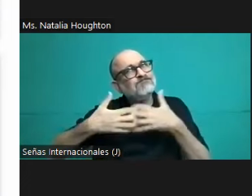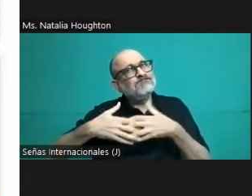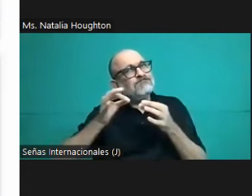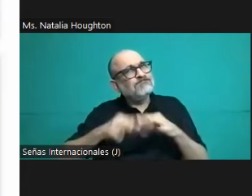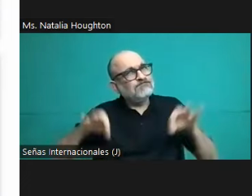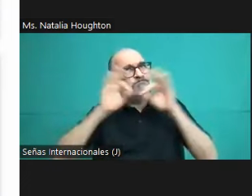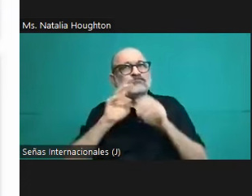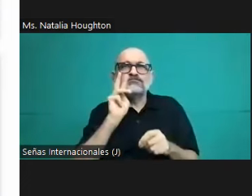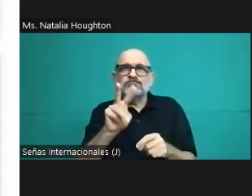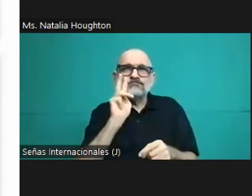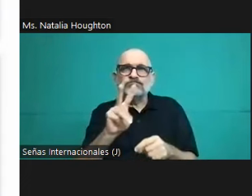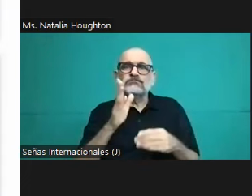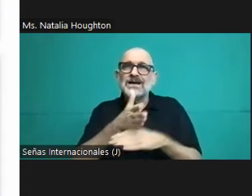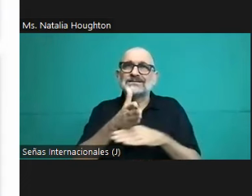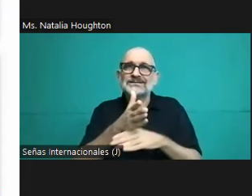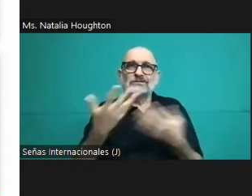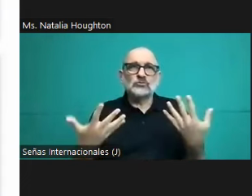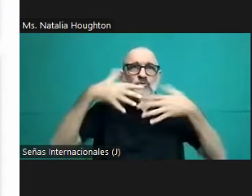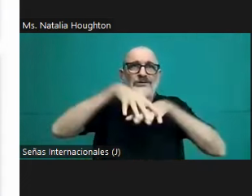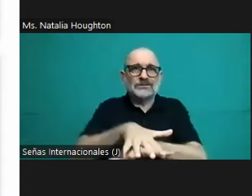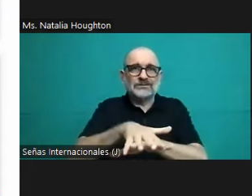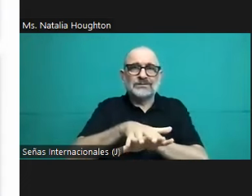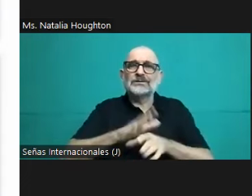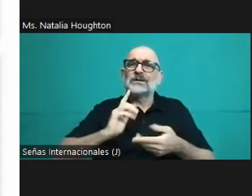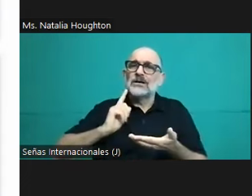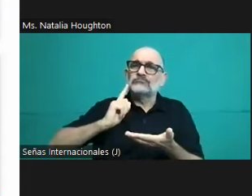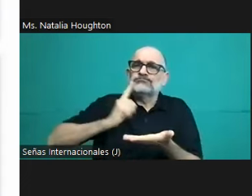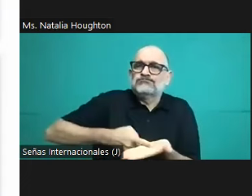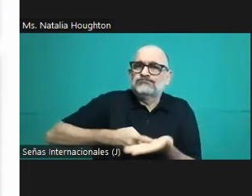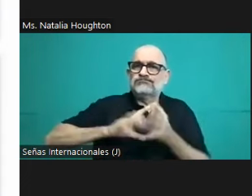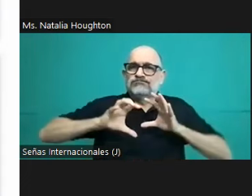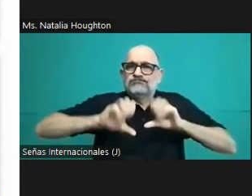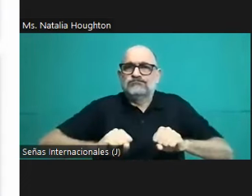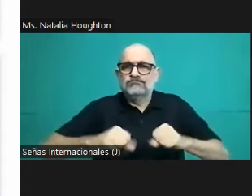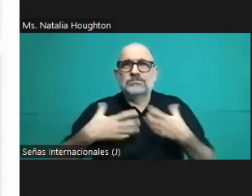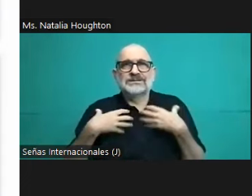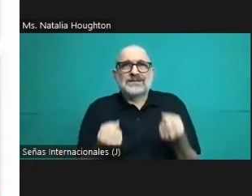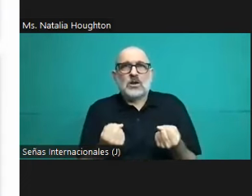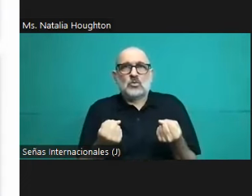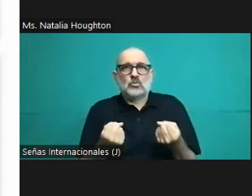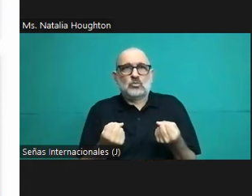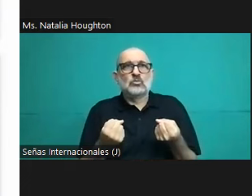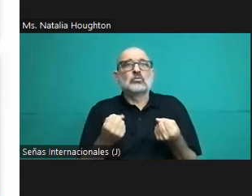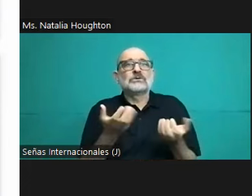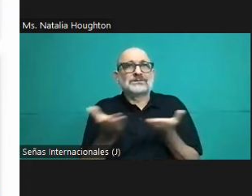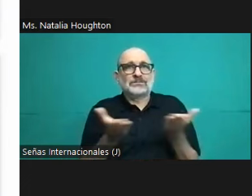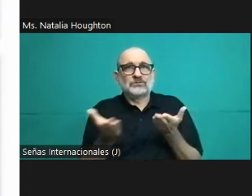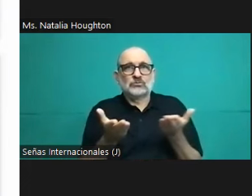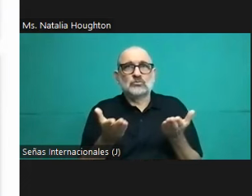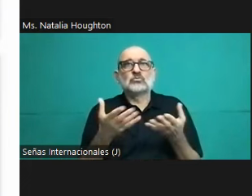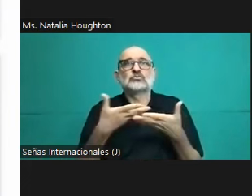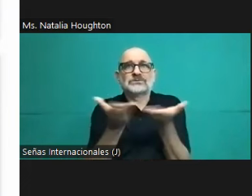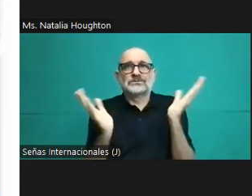ones with an intersectorial engagement which can somehow influence